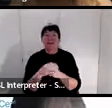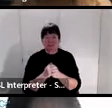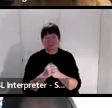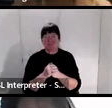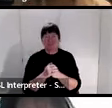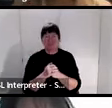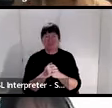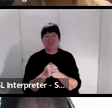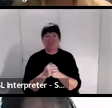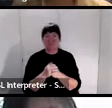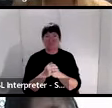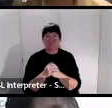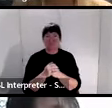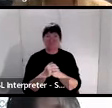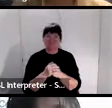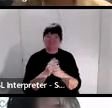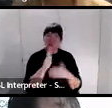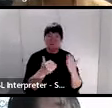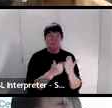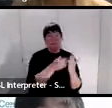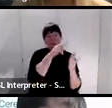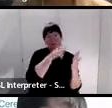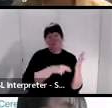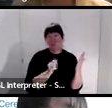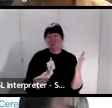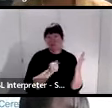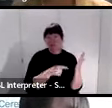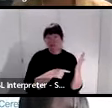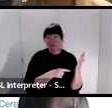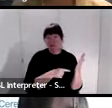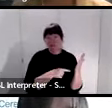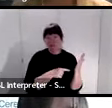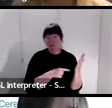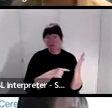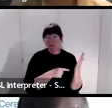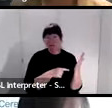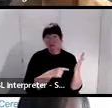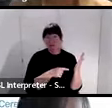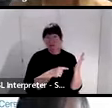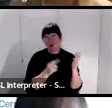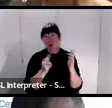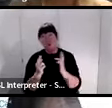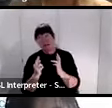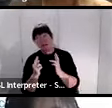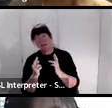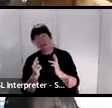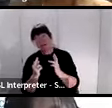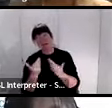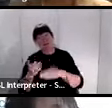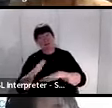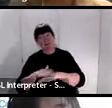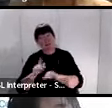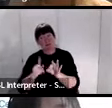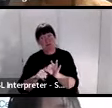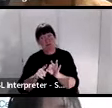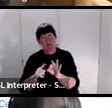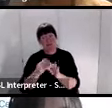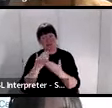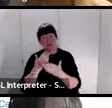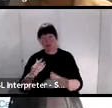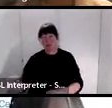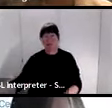you. Please take your submission as being read, and hopefully leave some time for questions. Thank